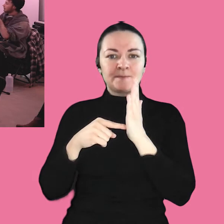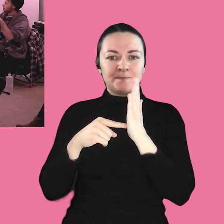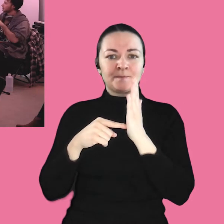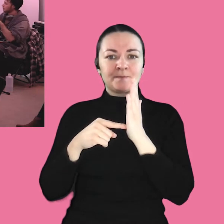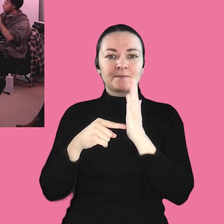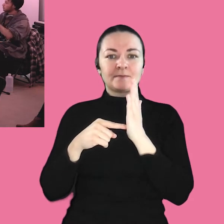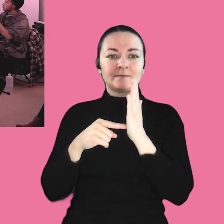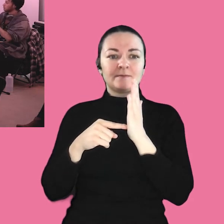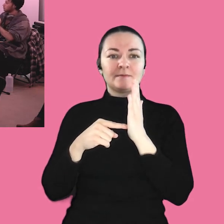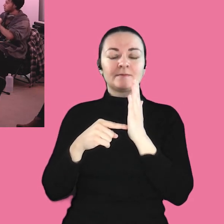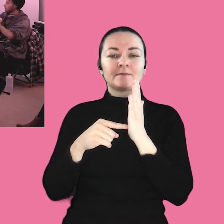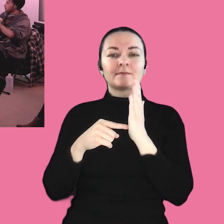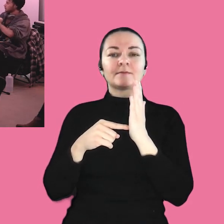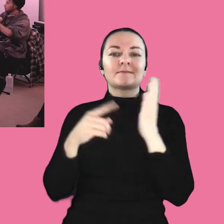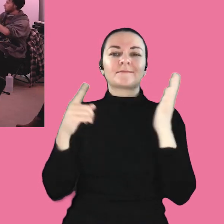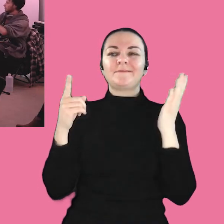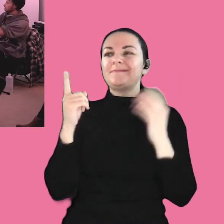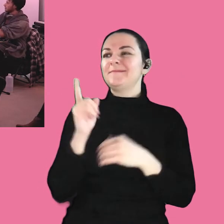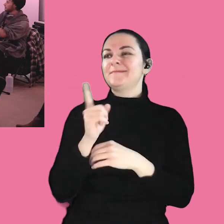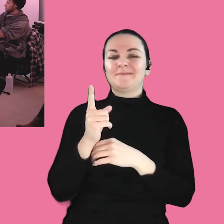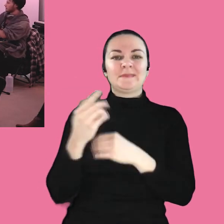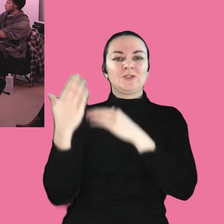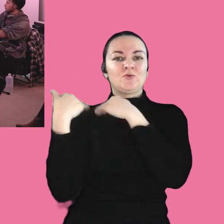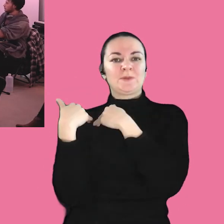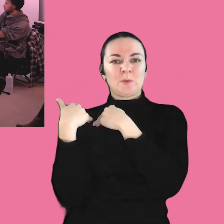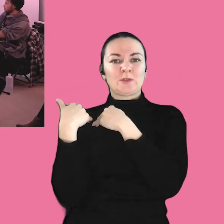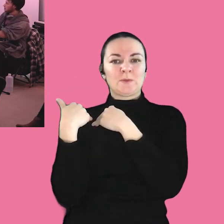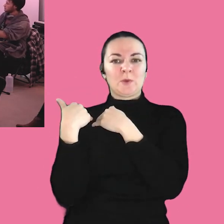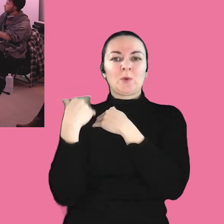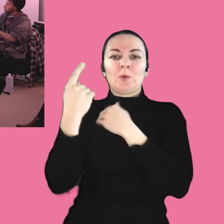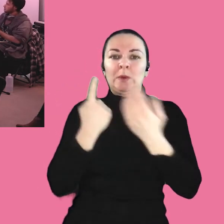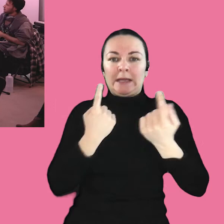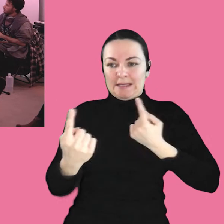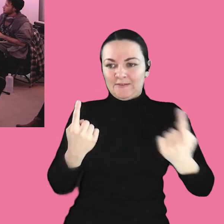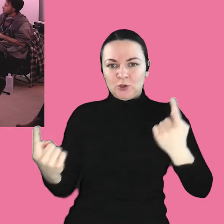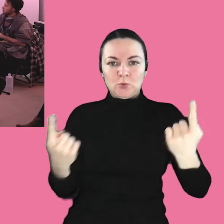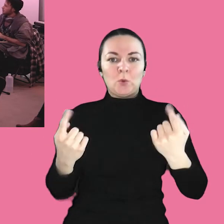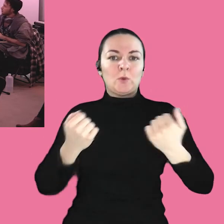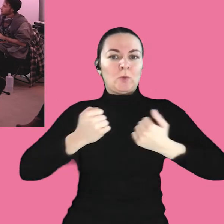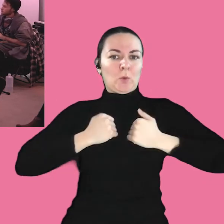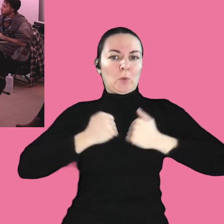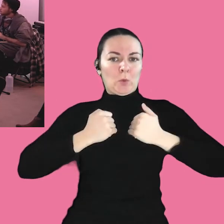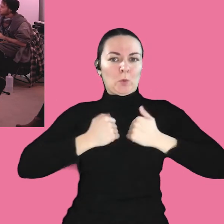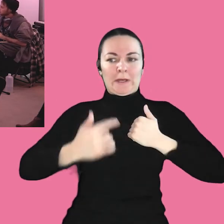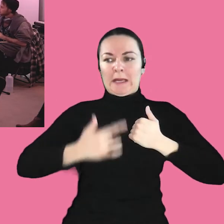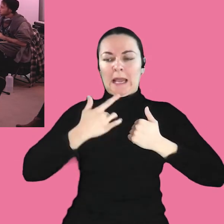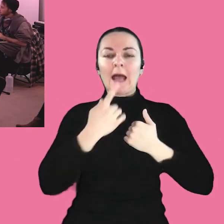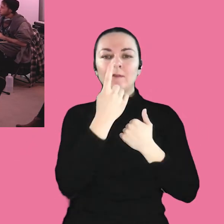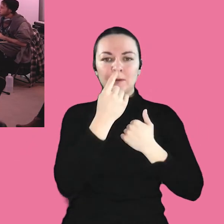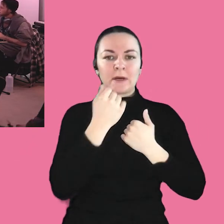everyone having those tools? Is there links there within your work? Yeah,